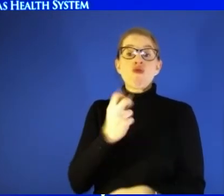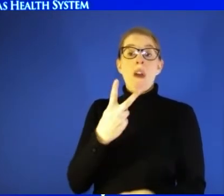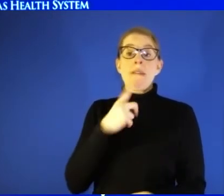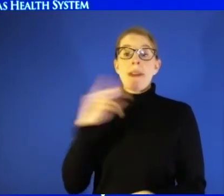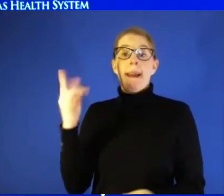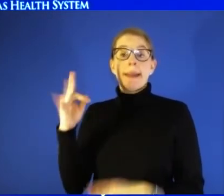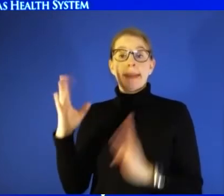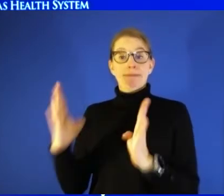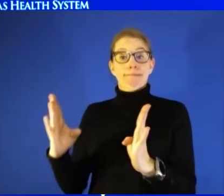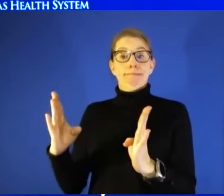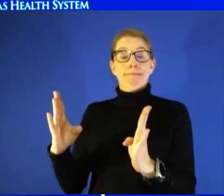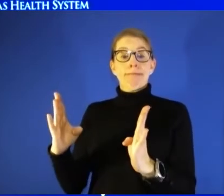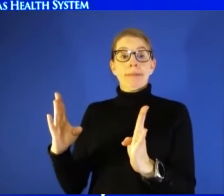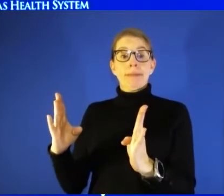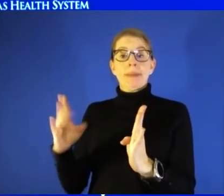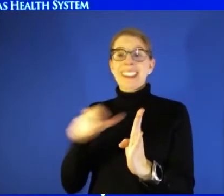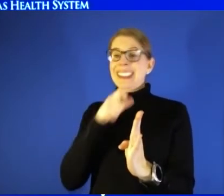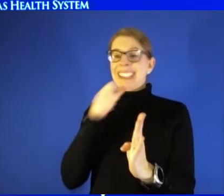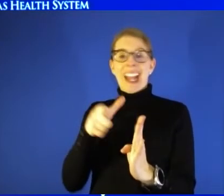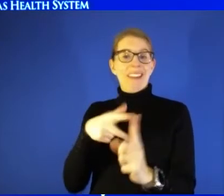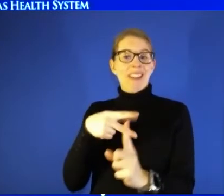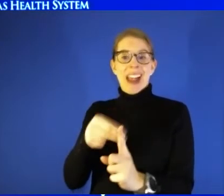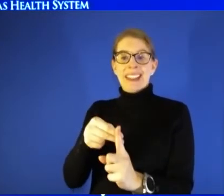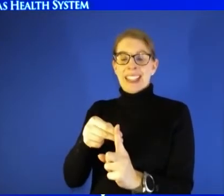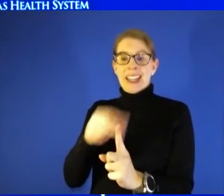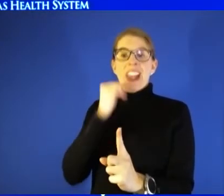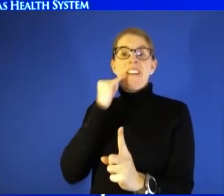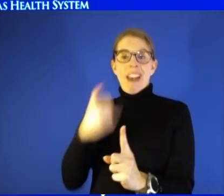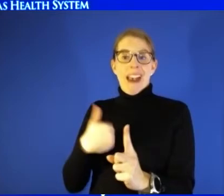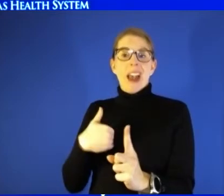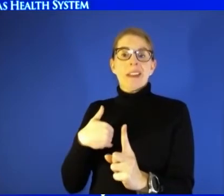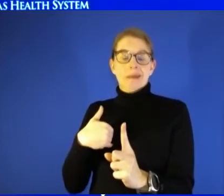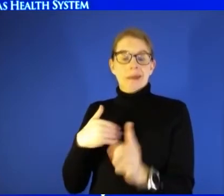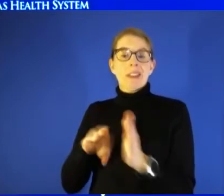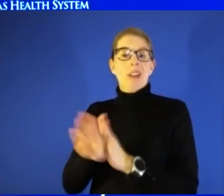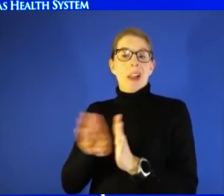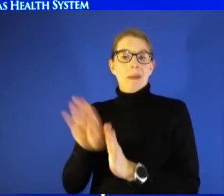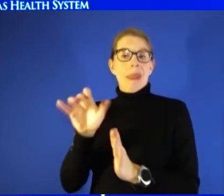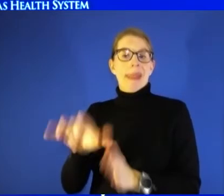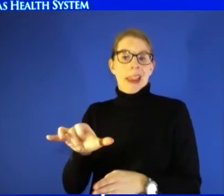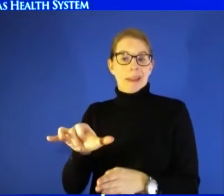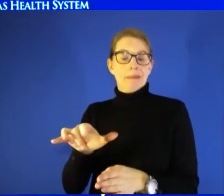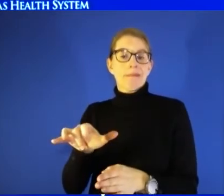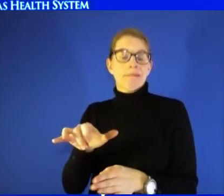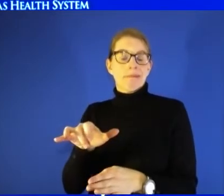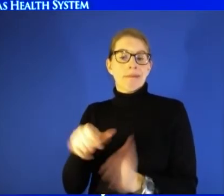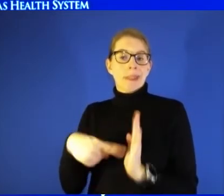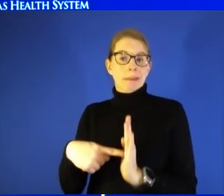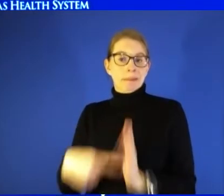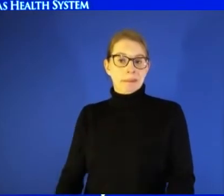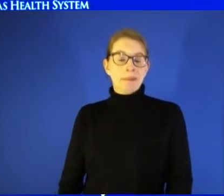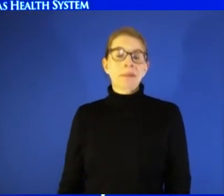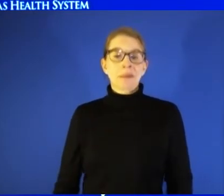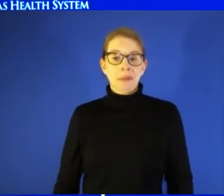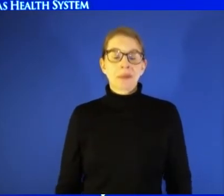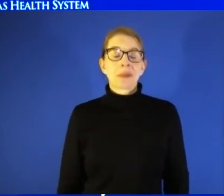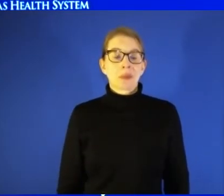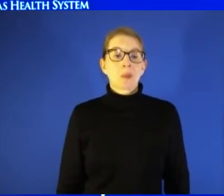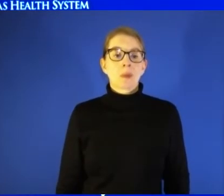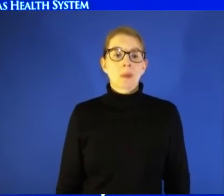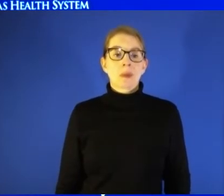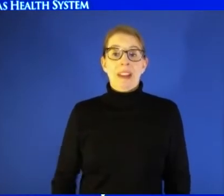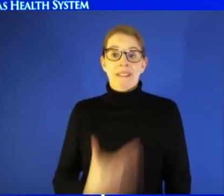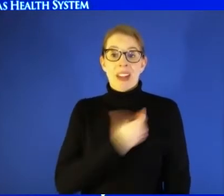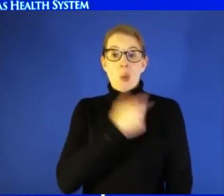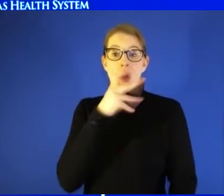were actually unvaccinated. So vaccination also does help prevent or reduce your chance, or your child's chance, of getting